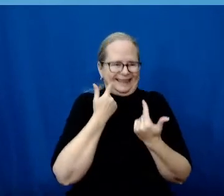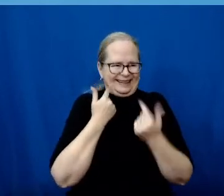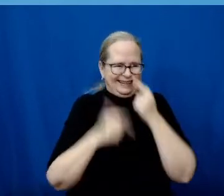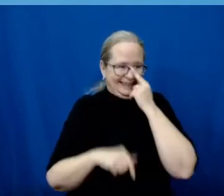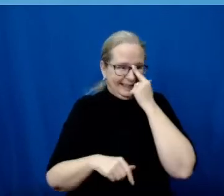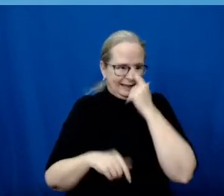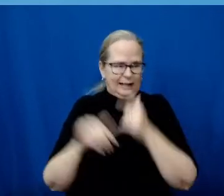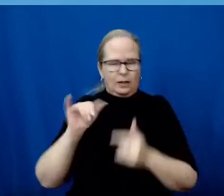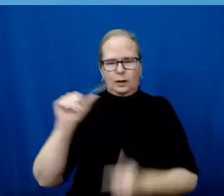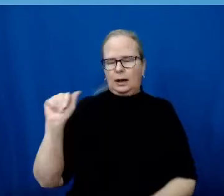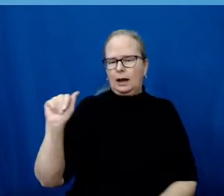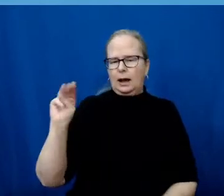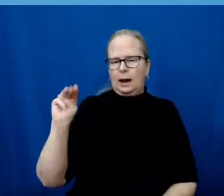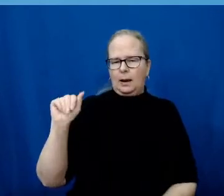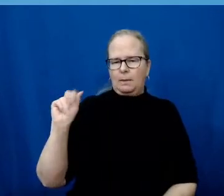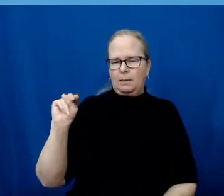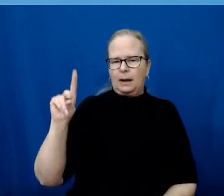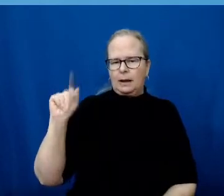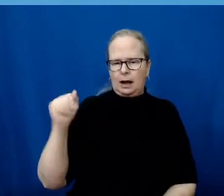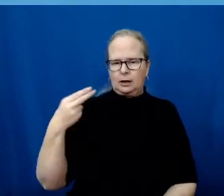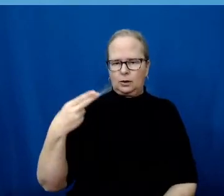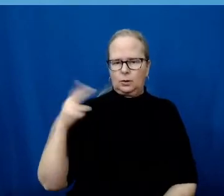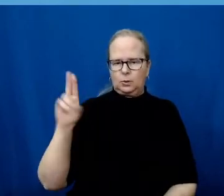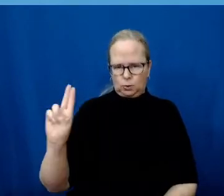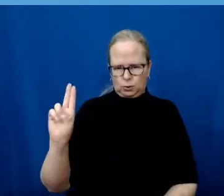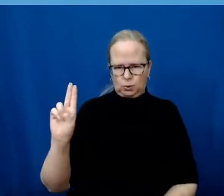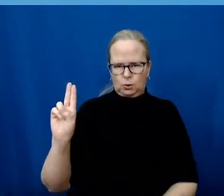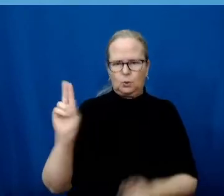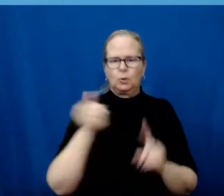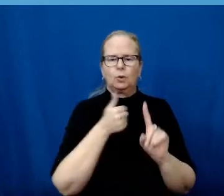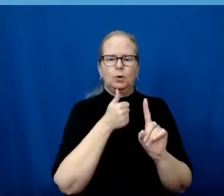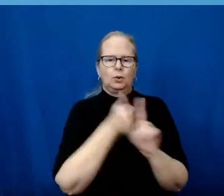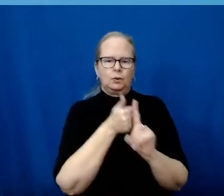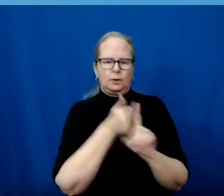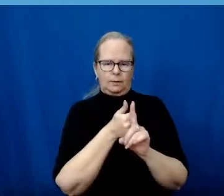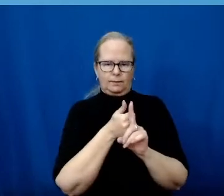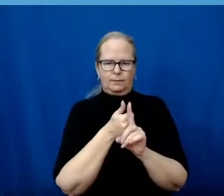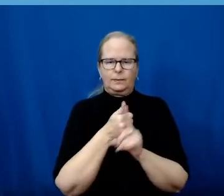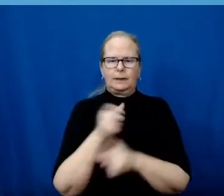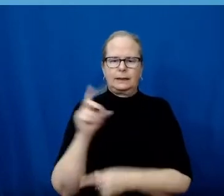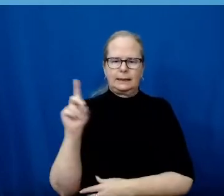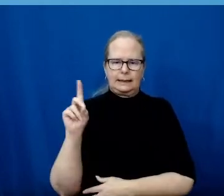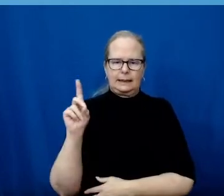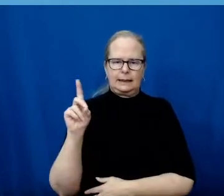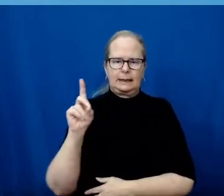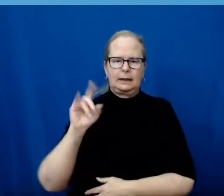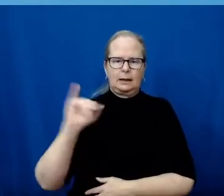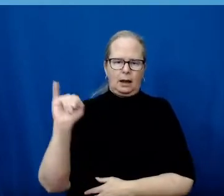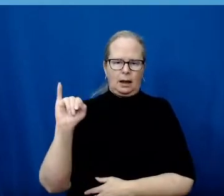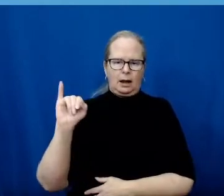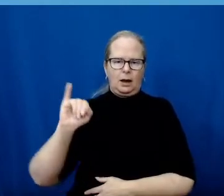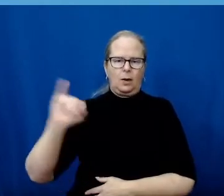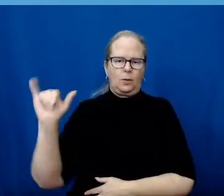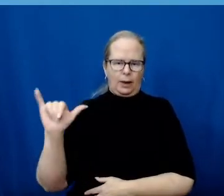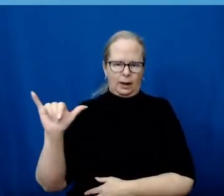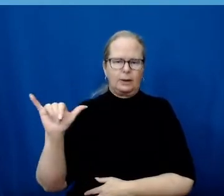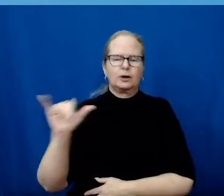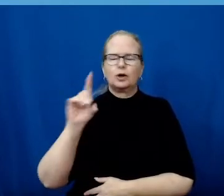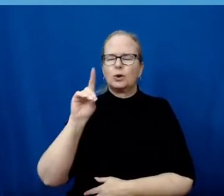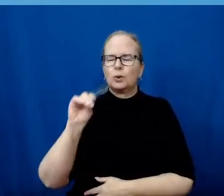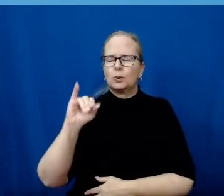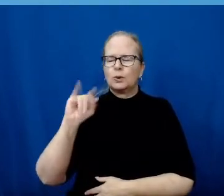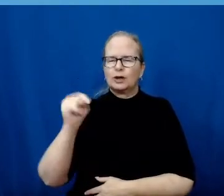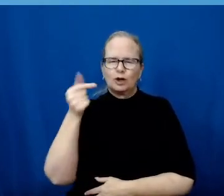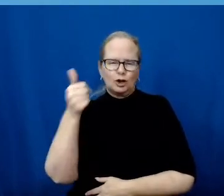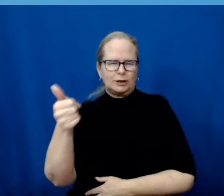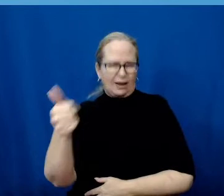DIY air cleaner and airborne advocacy specialist guru nut. I don't know what term you want to go with the World